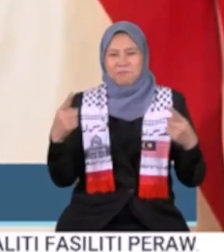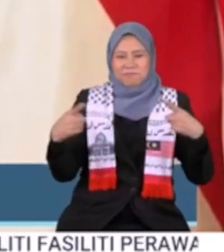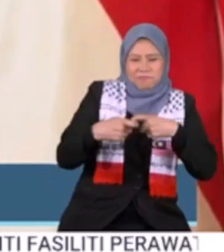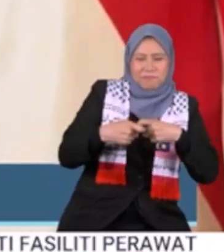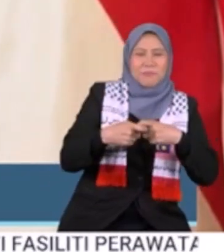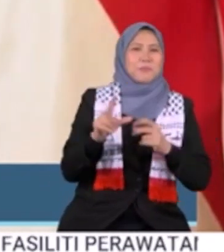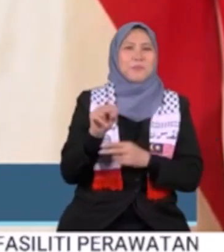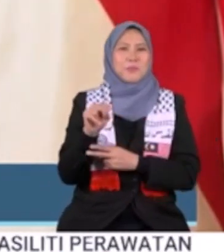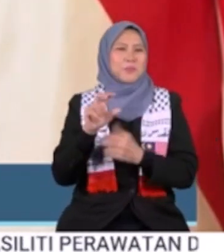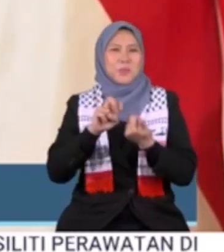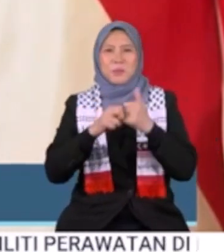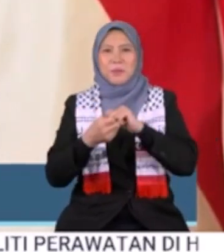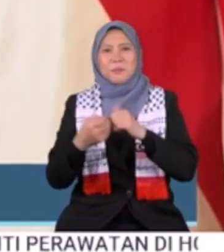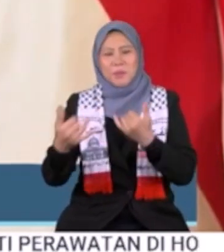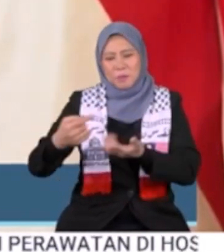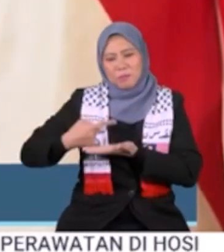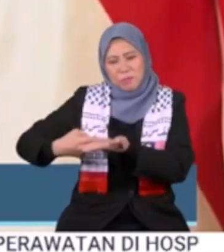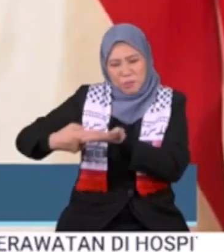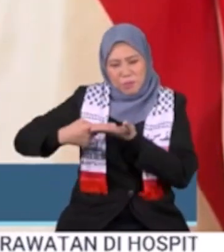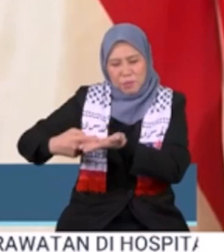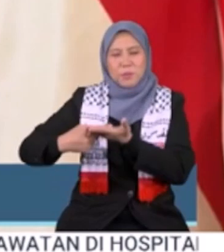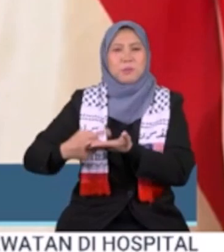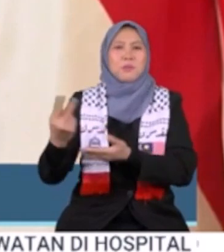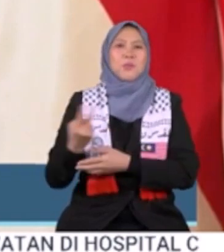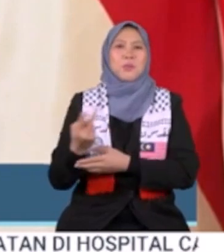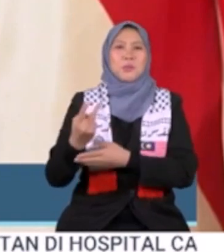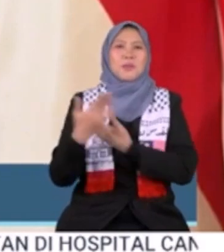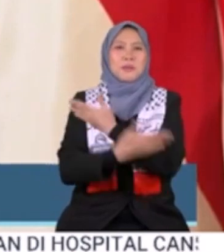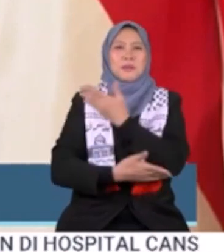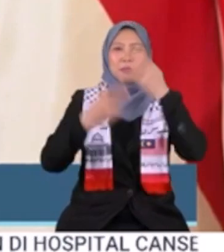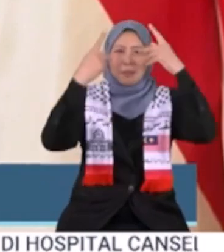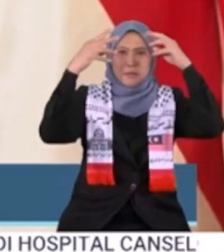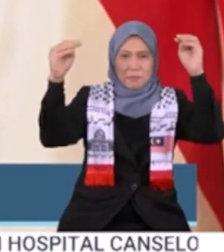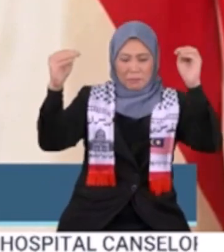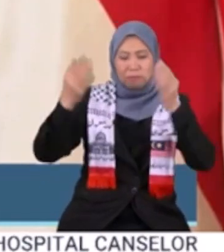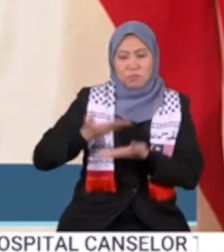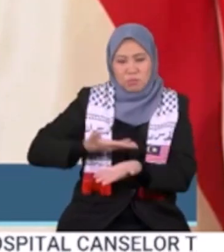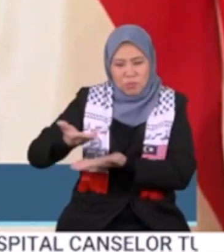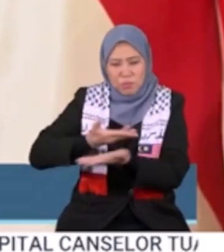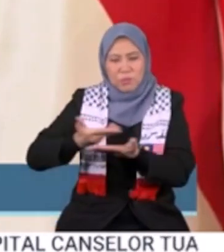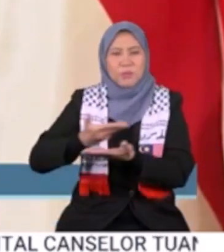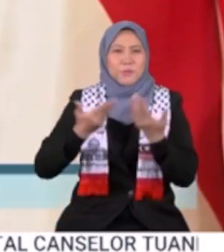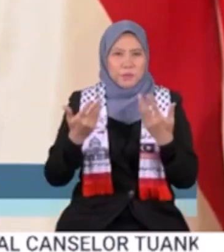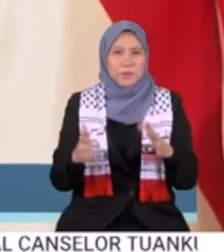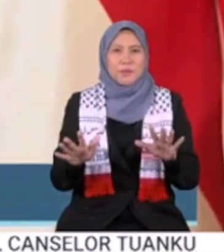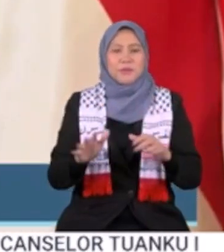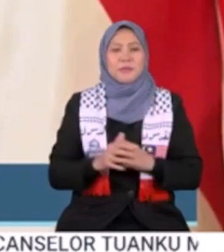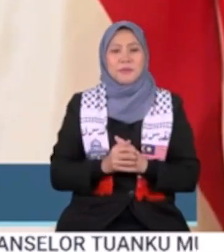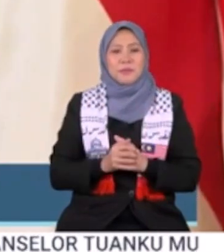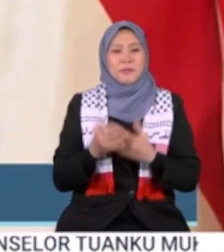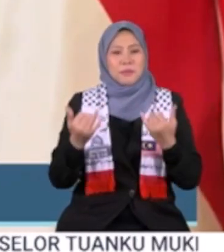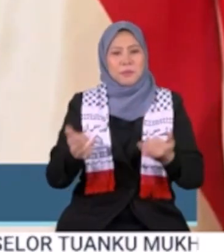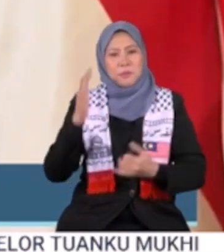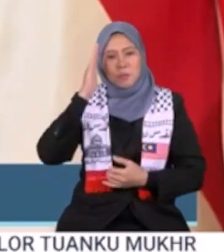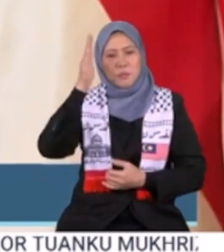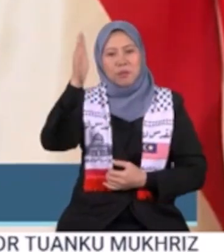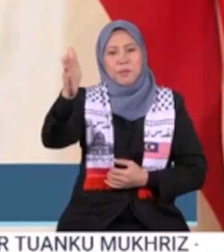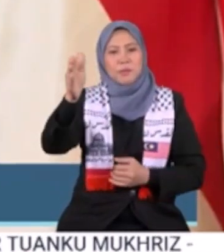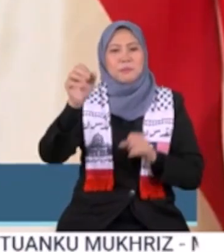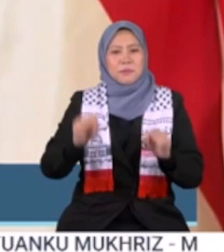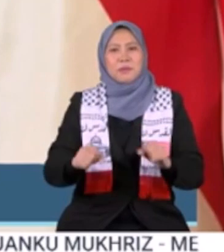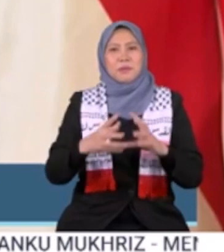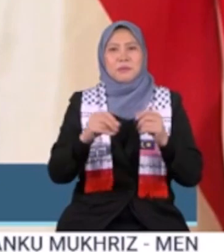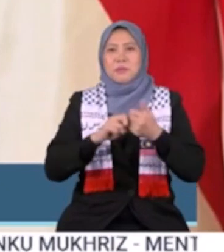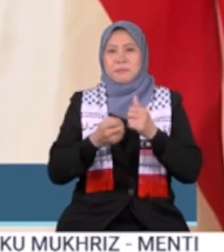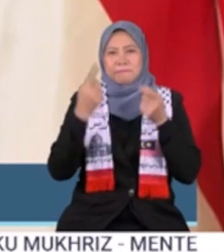problem, because they have discussed it extensively. Both ministers have done so, and I think we look forward to having some